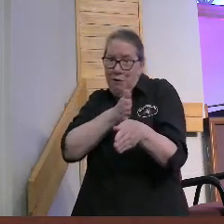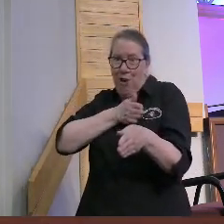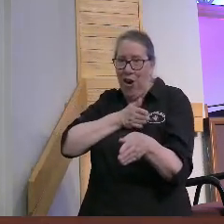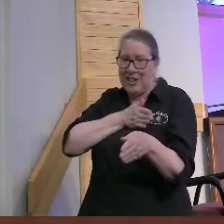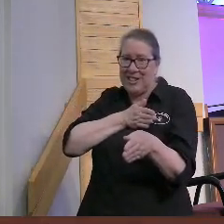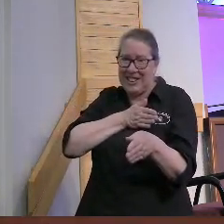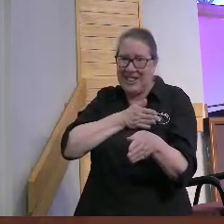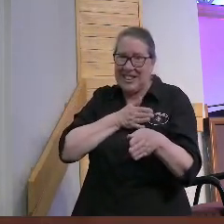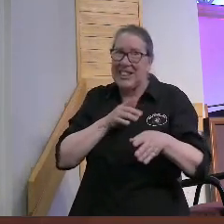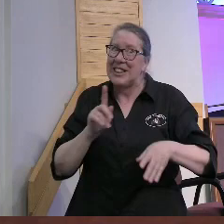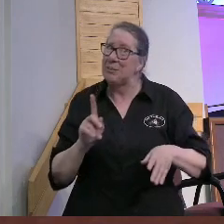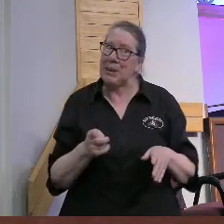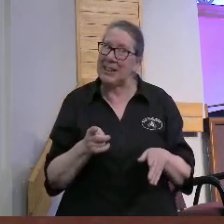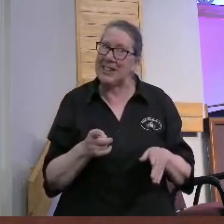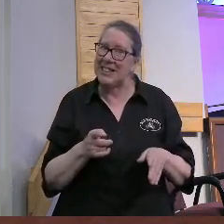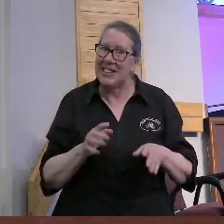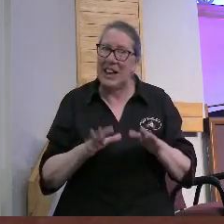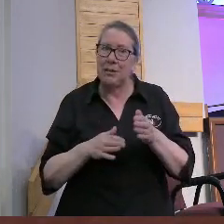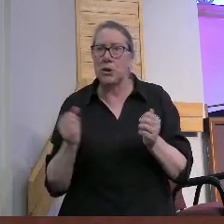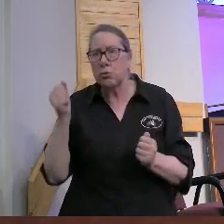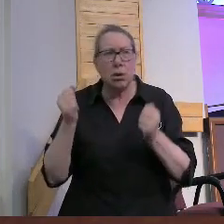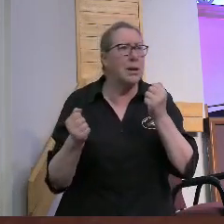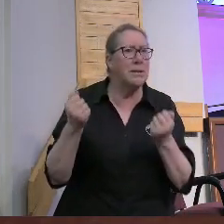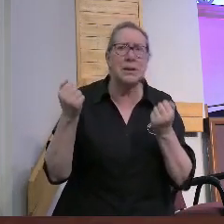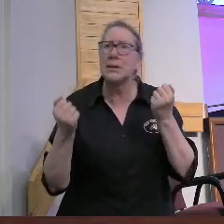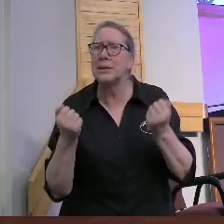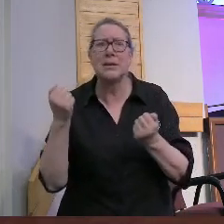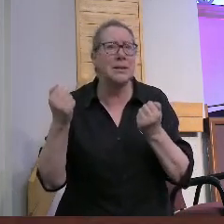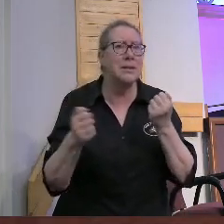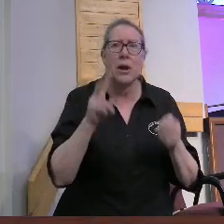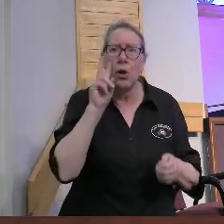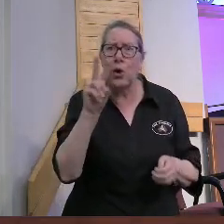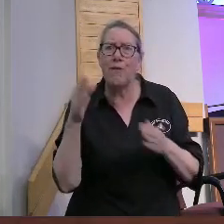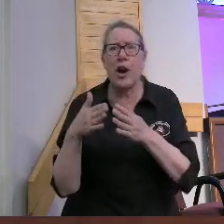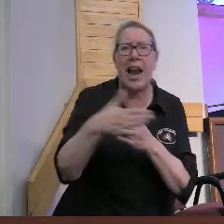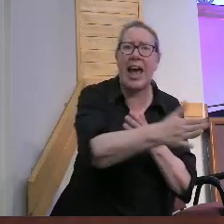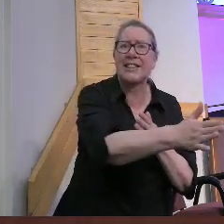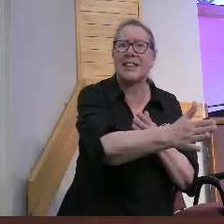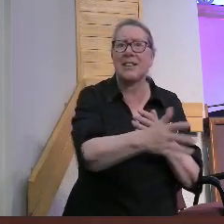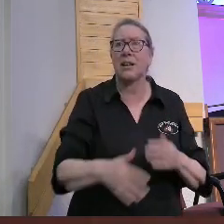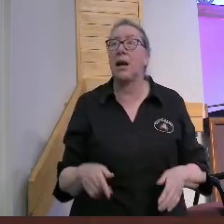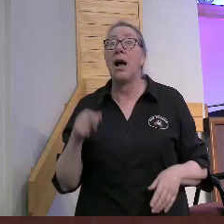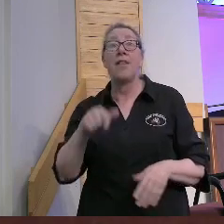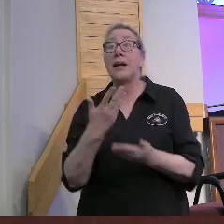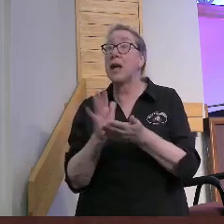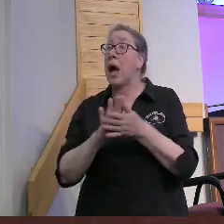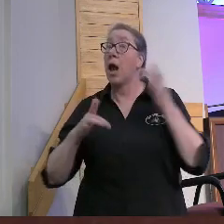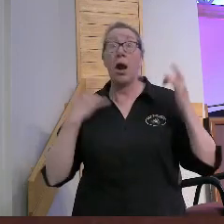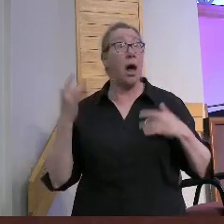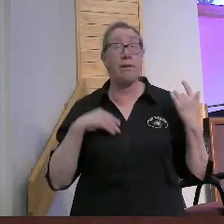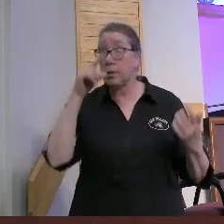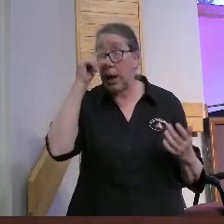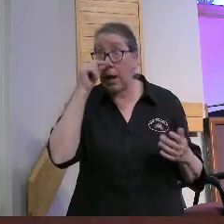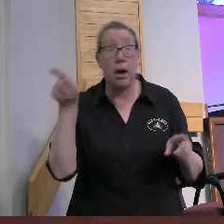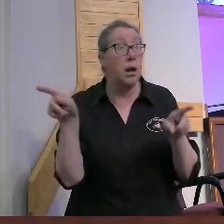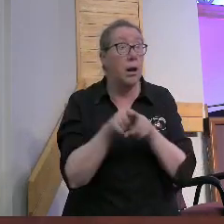I'd probably get bogged or something. So I'm driving. I'm looking for a crossing. And, you know, sometimes that's how life can feel to us. Sometimes that's how